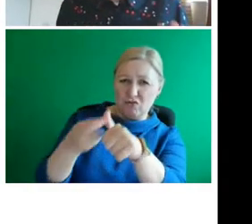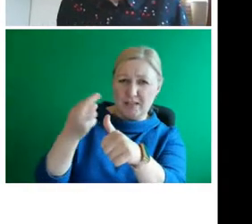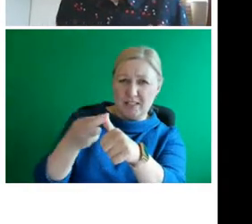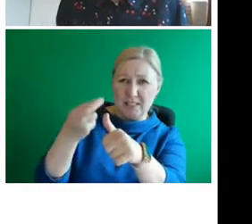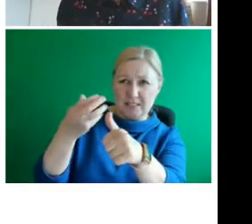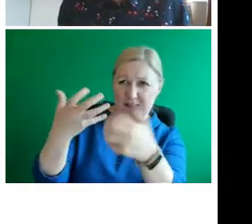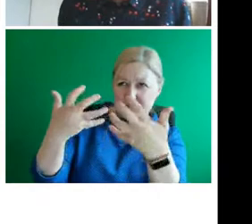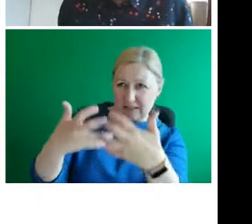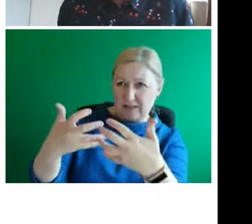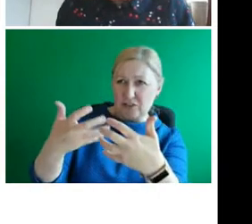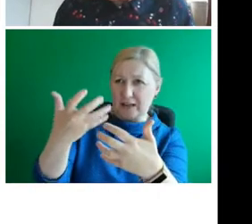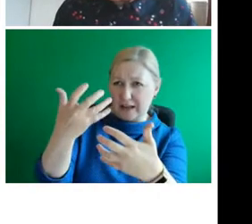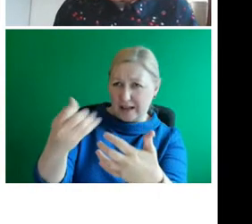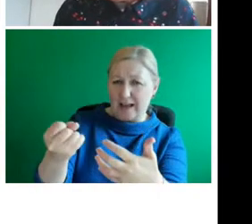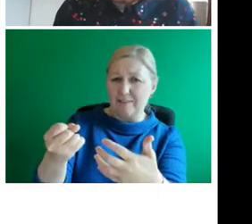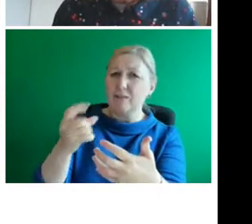enhance